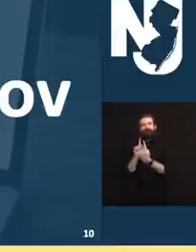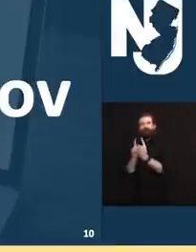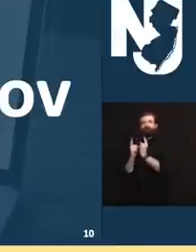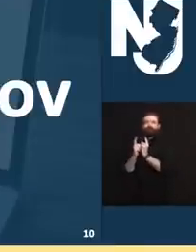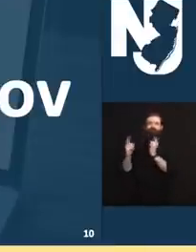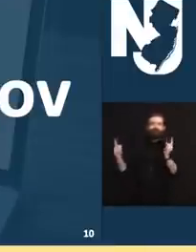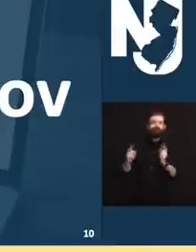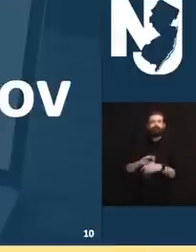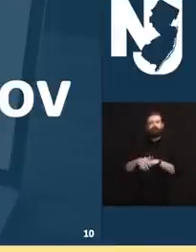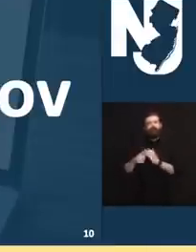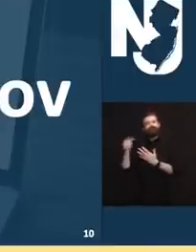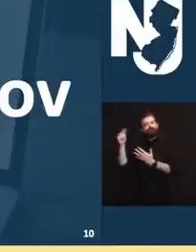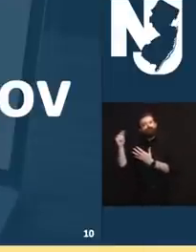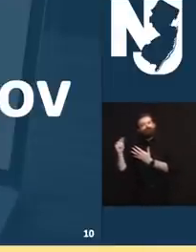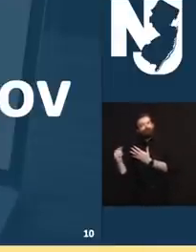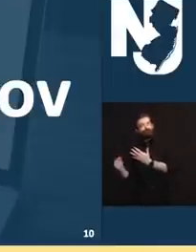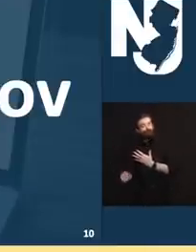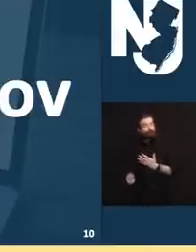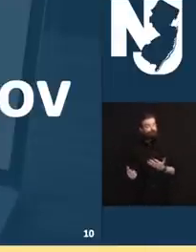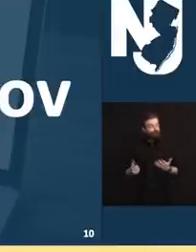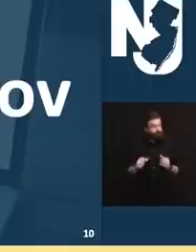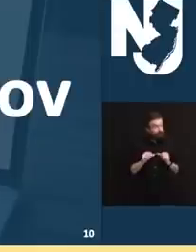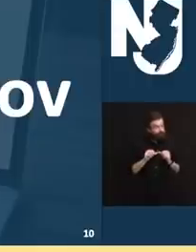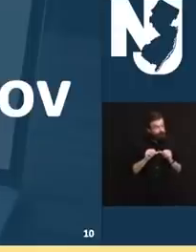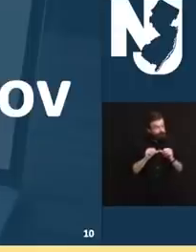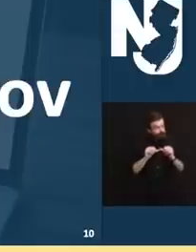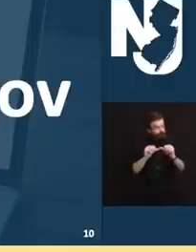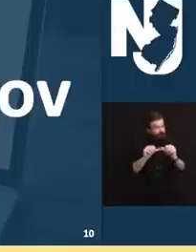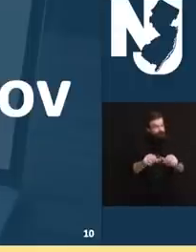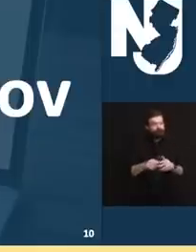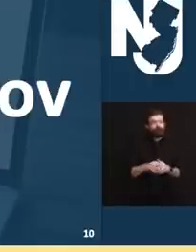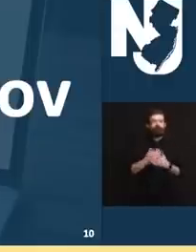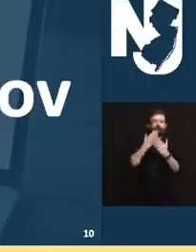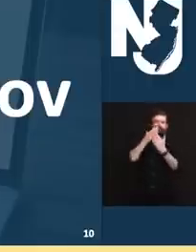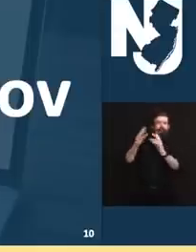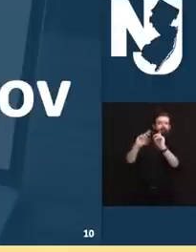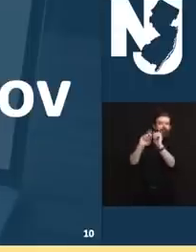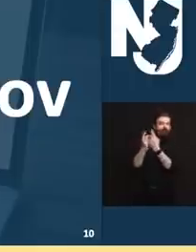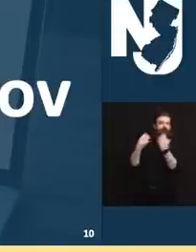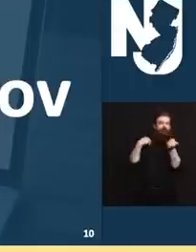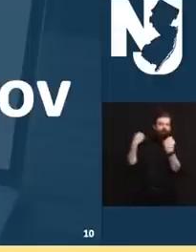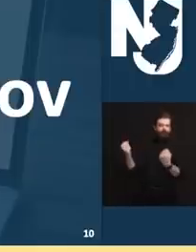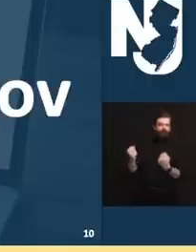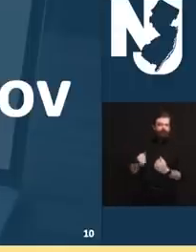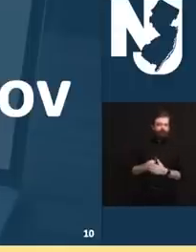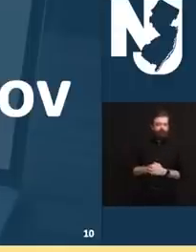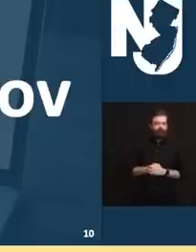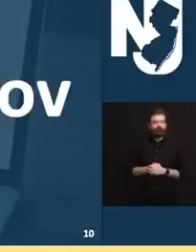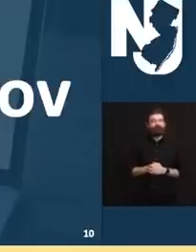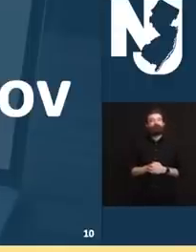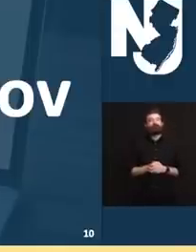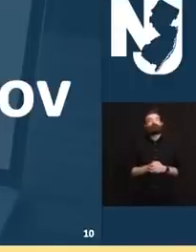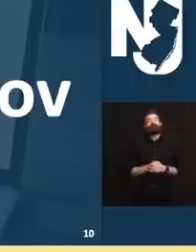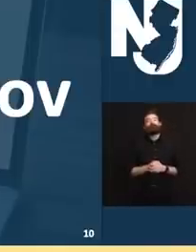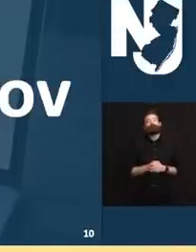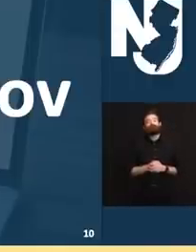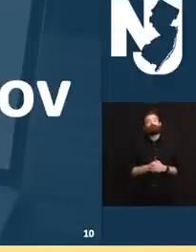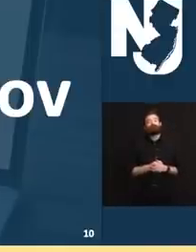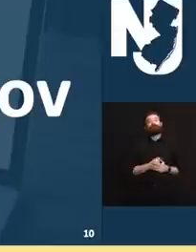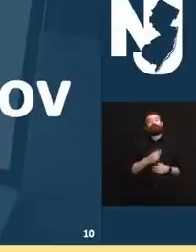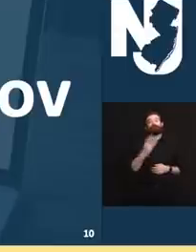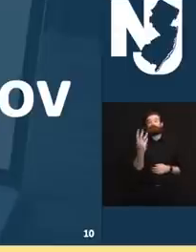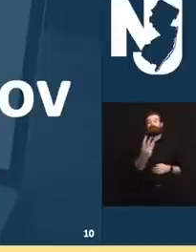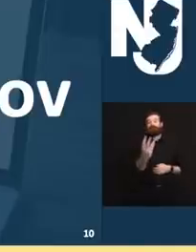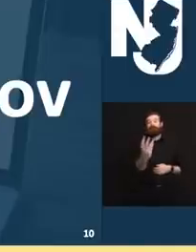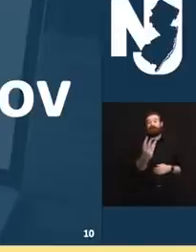you. Next up, since we were preempted on Wednesday by the winter storm, let's take a look at the metrics we're